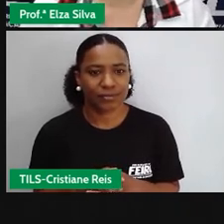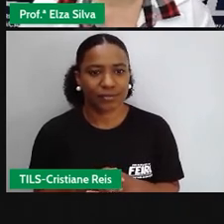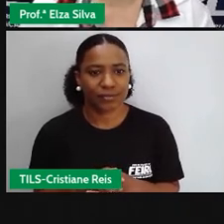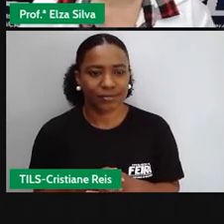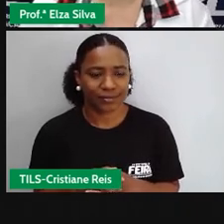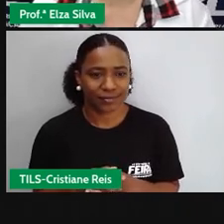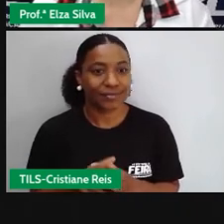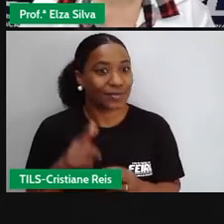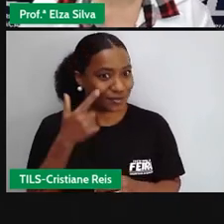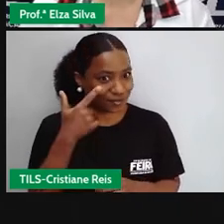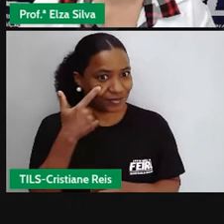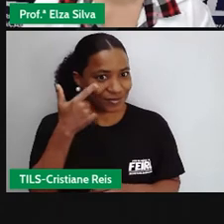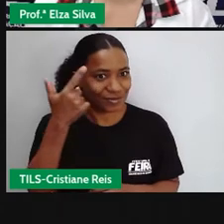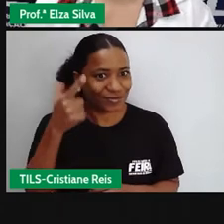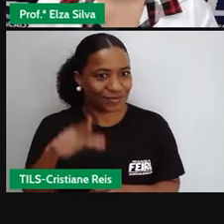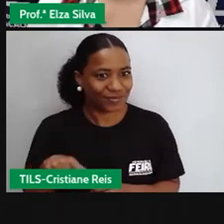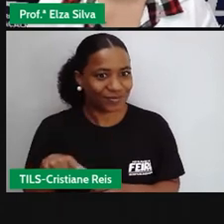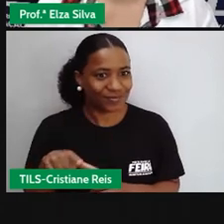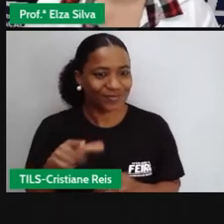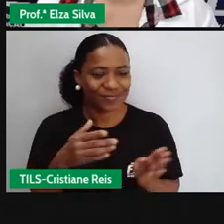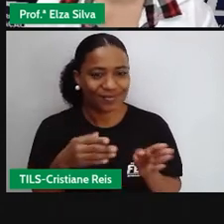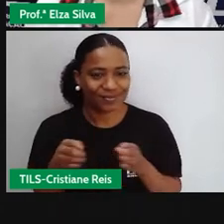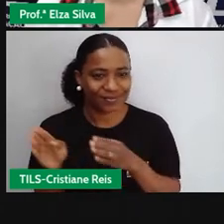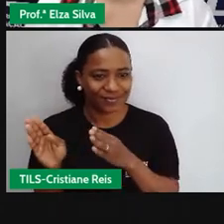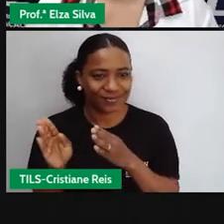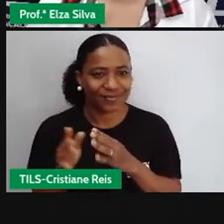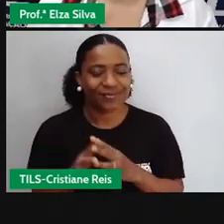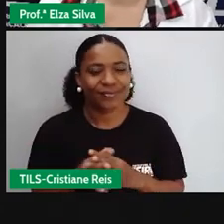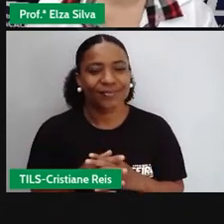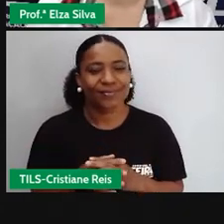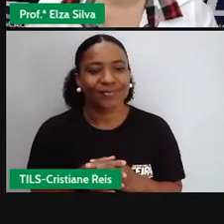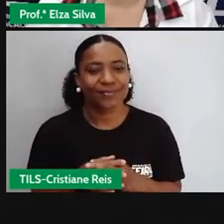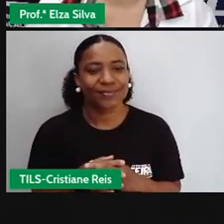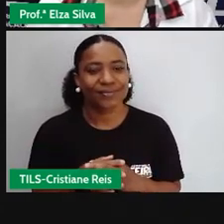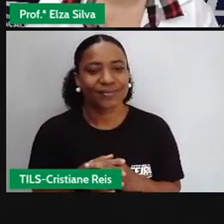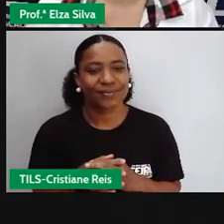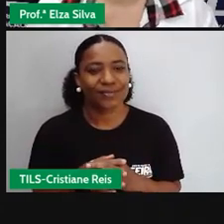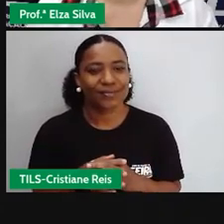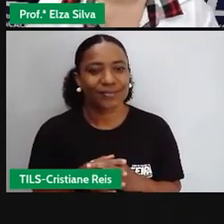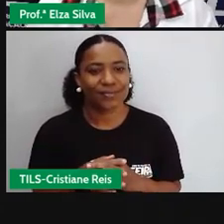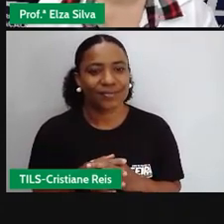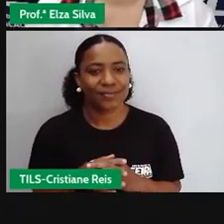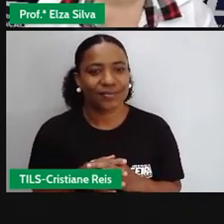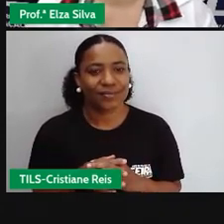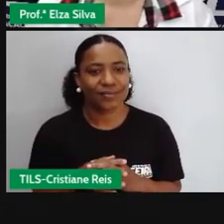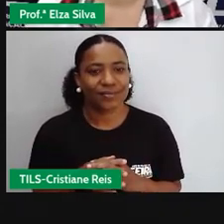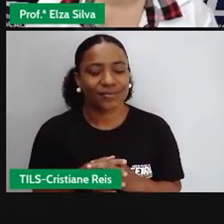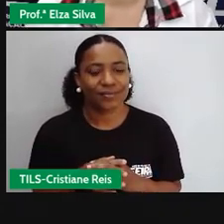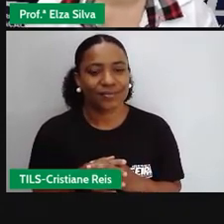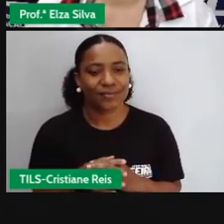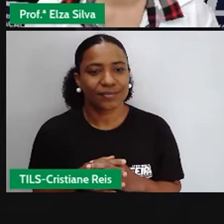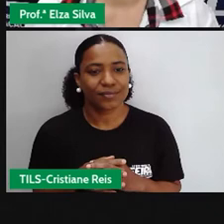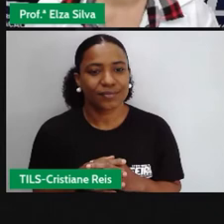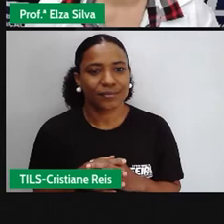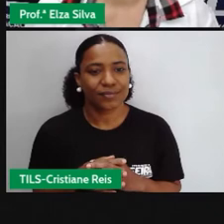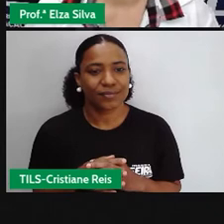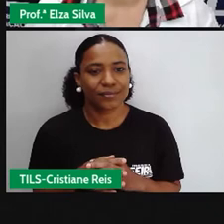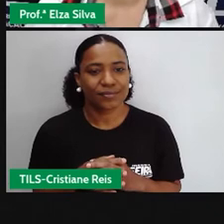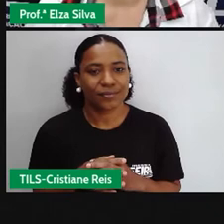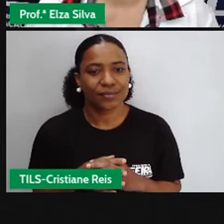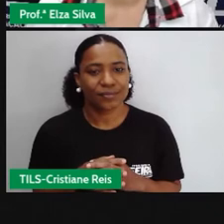Again, novamente. They are not sure about what they will need to buy to make their party happen.